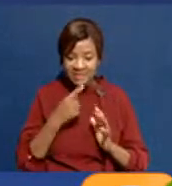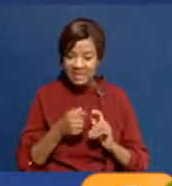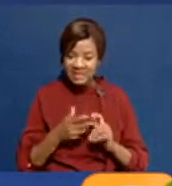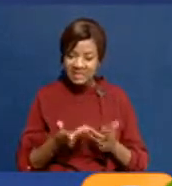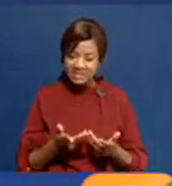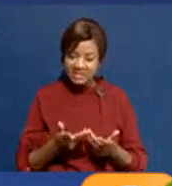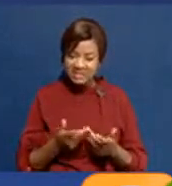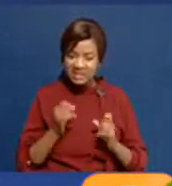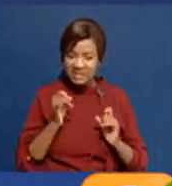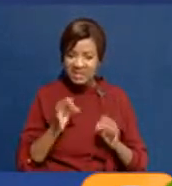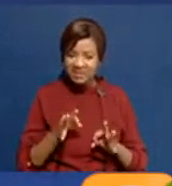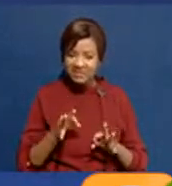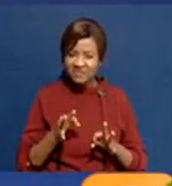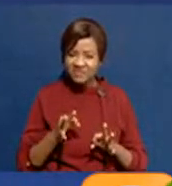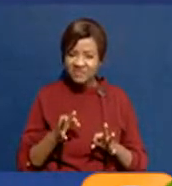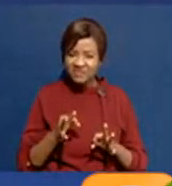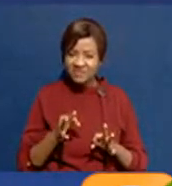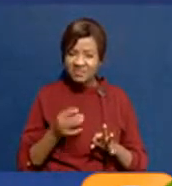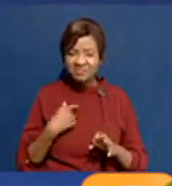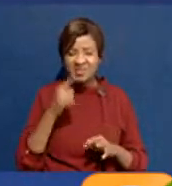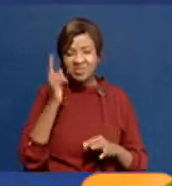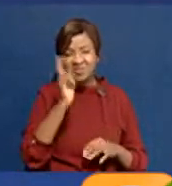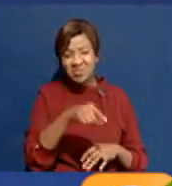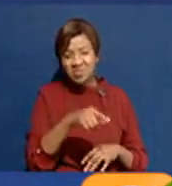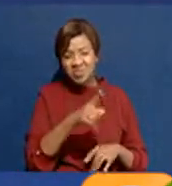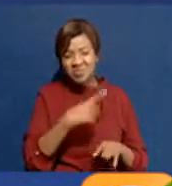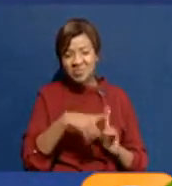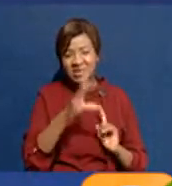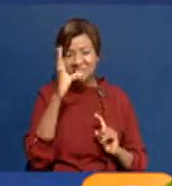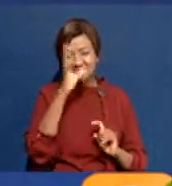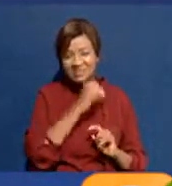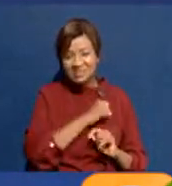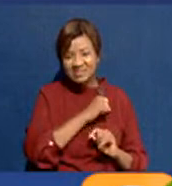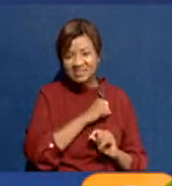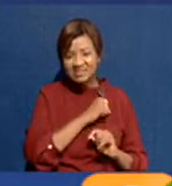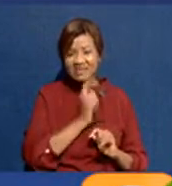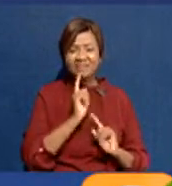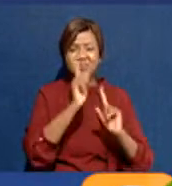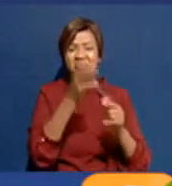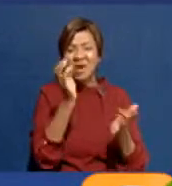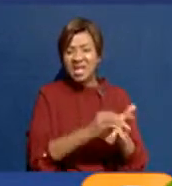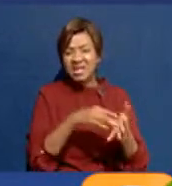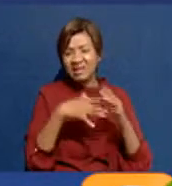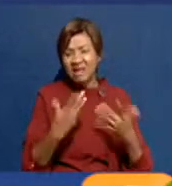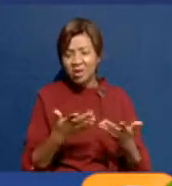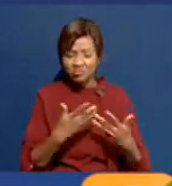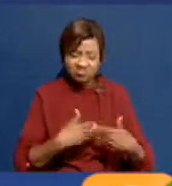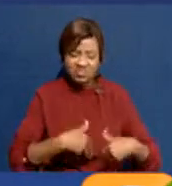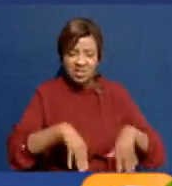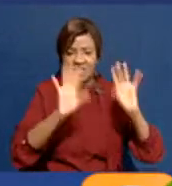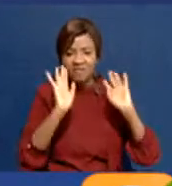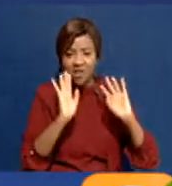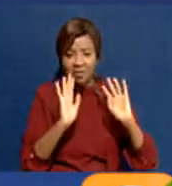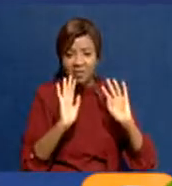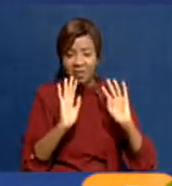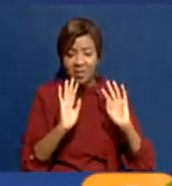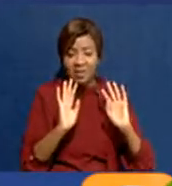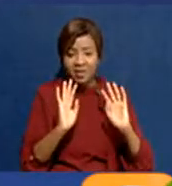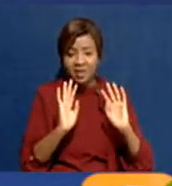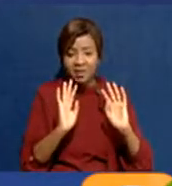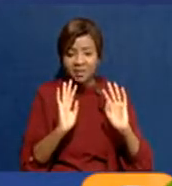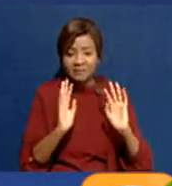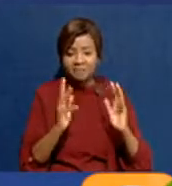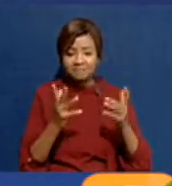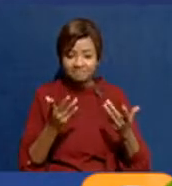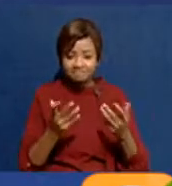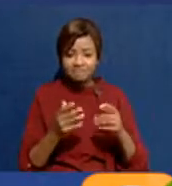a specific day and I didn't get, why should I go back again? So the things that are stopping the women from getting these vaccines are things that are beyond their control.